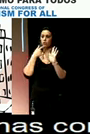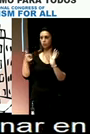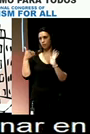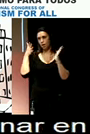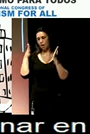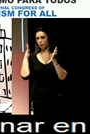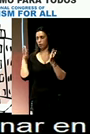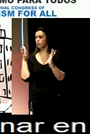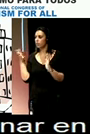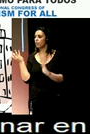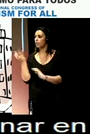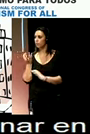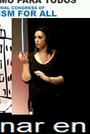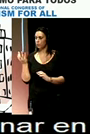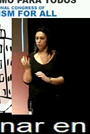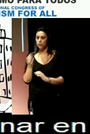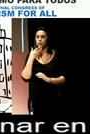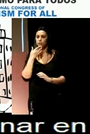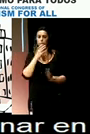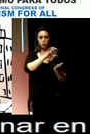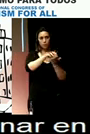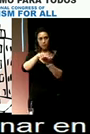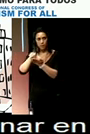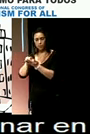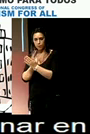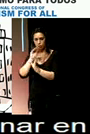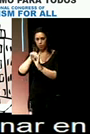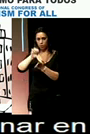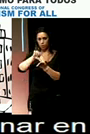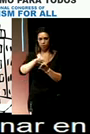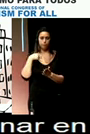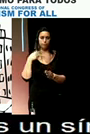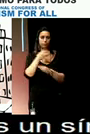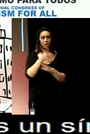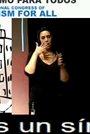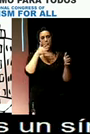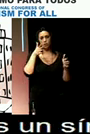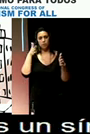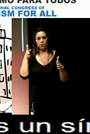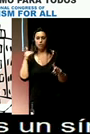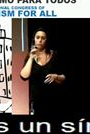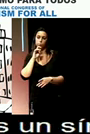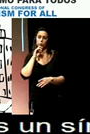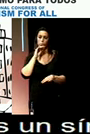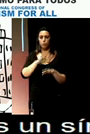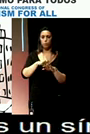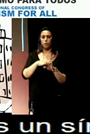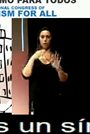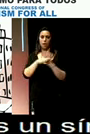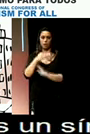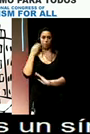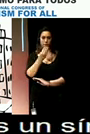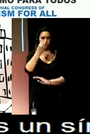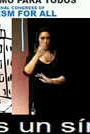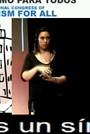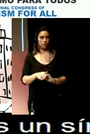establishments in some kind, in respect of some kind of accessibility, but is a very,